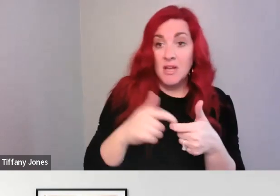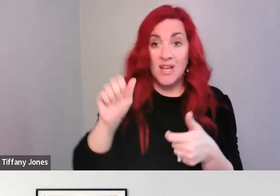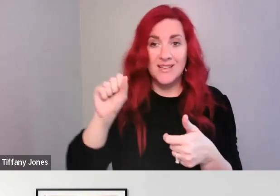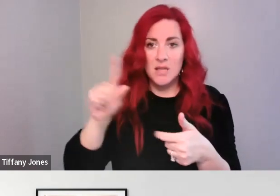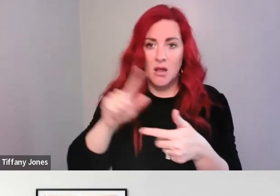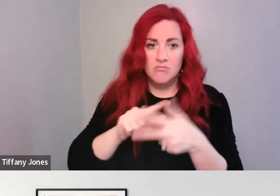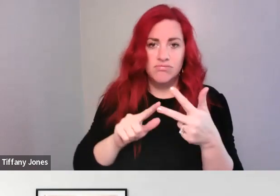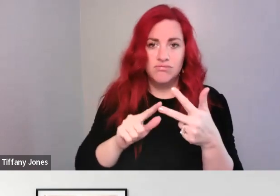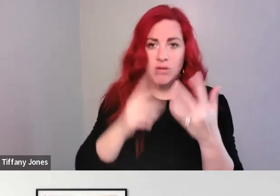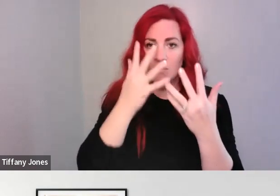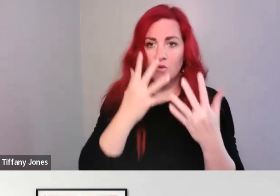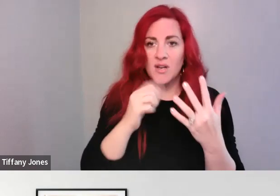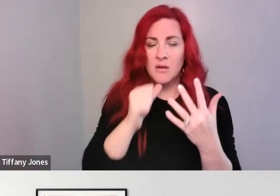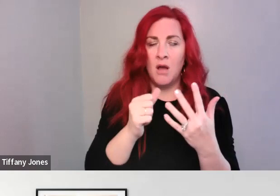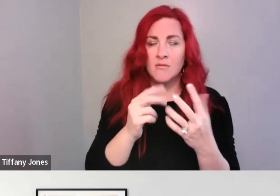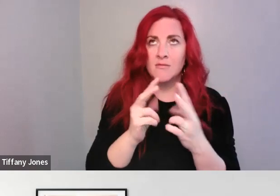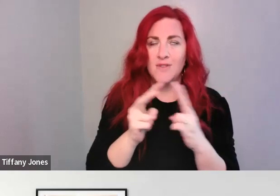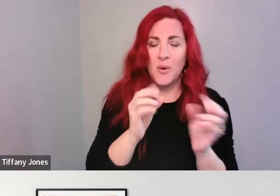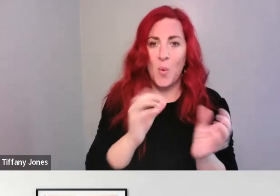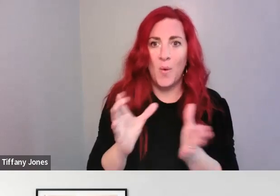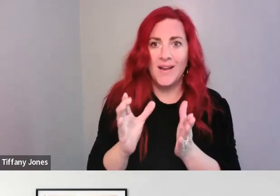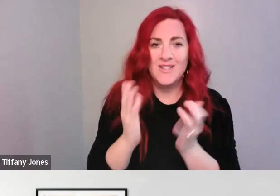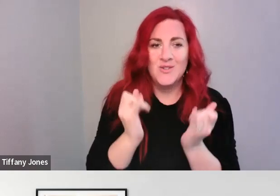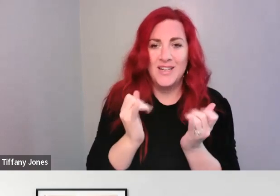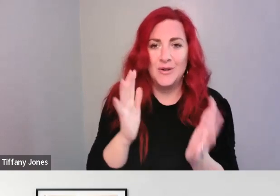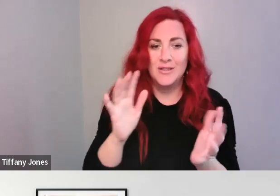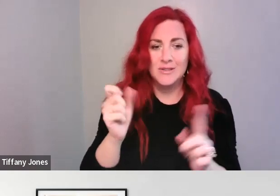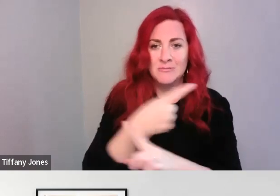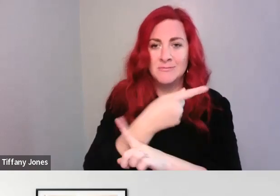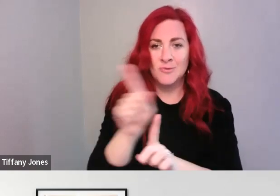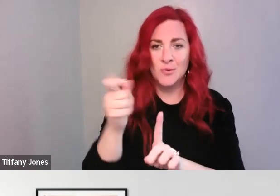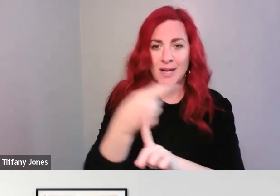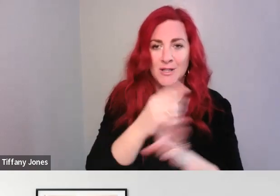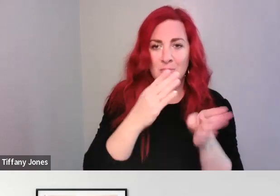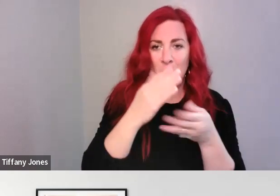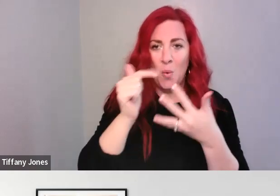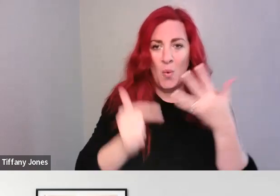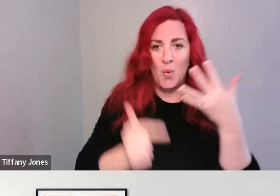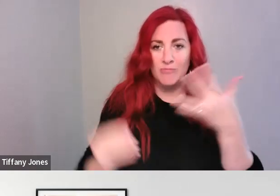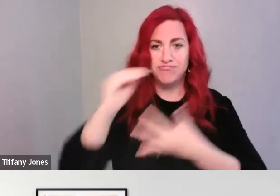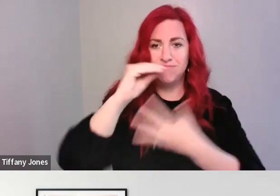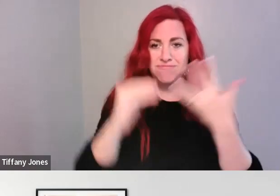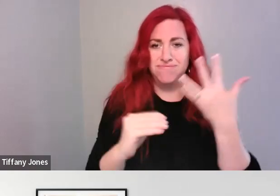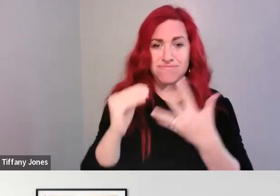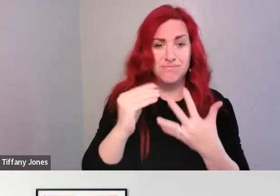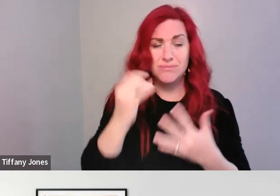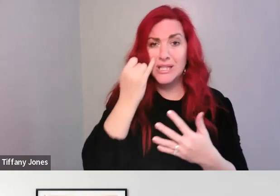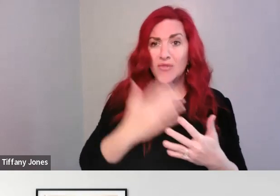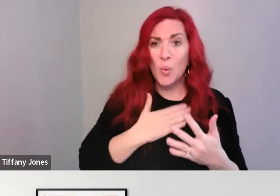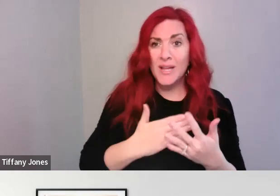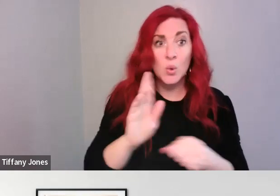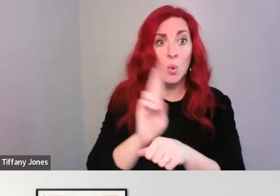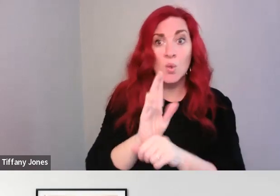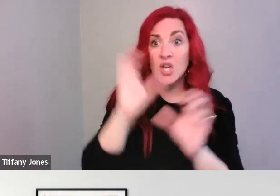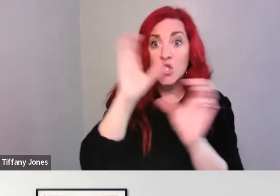not super well organized right now, so they're kind of in a random order, I would say. But if you're willing to kind of use the search bar and